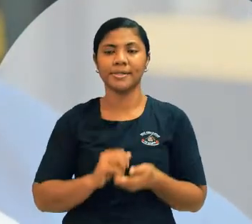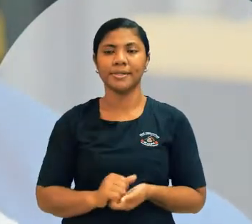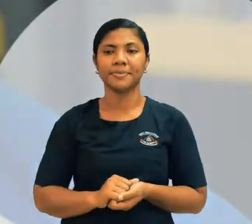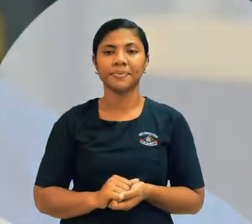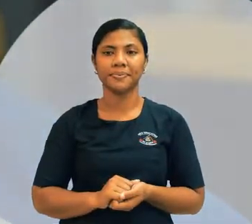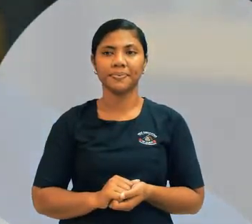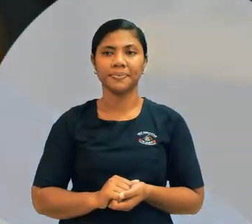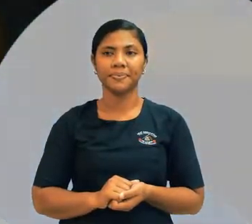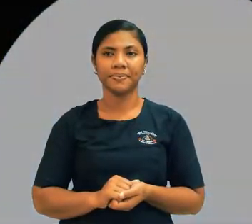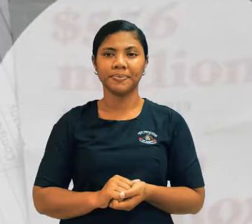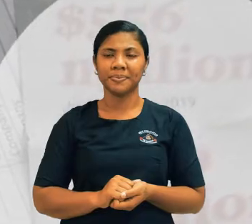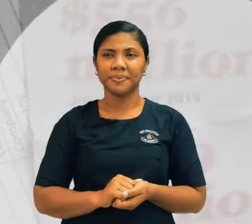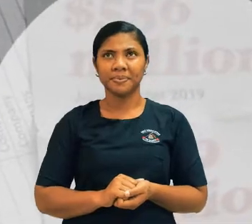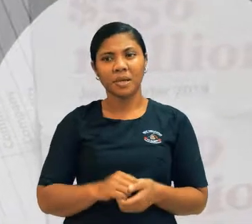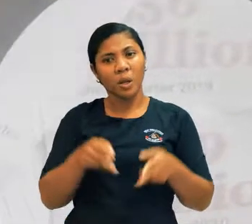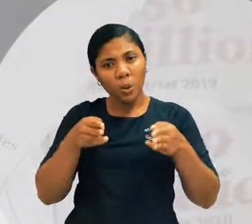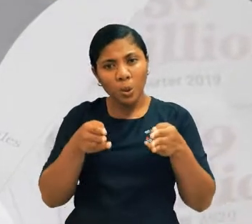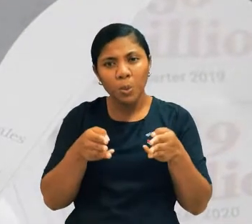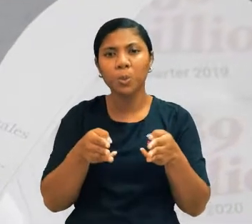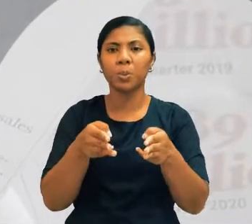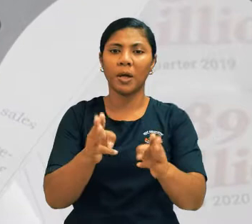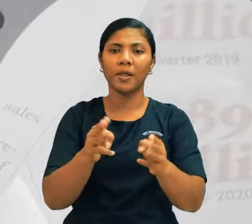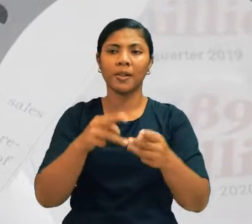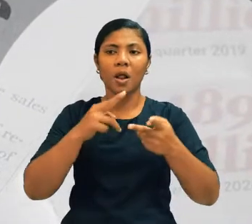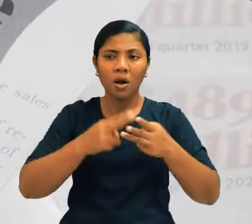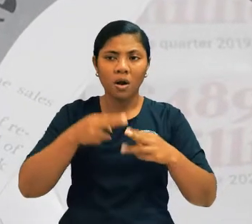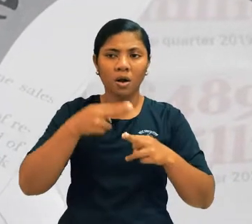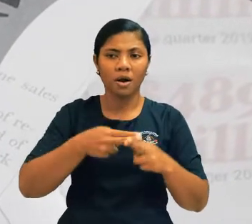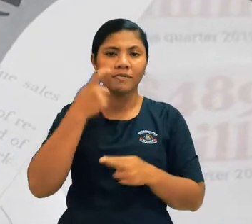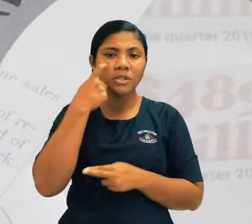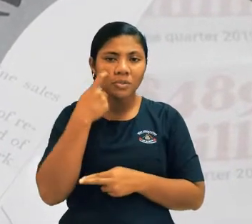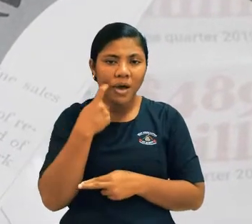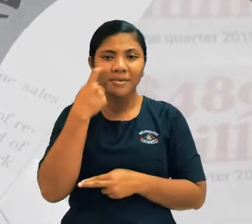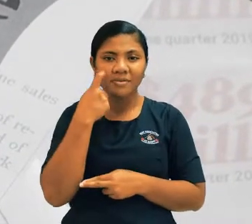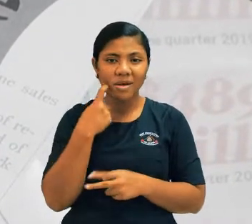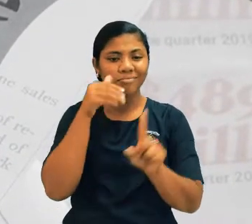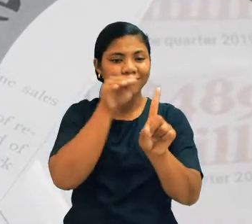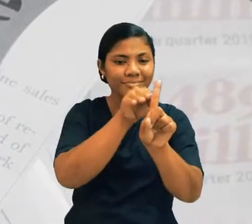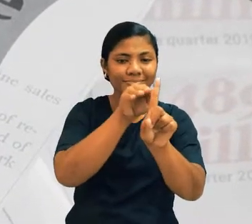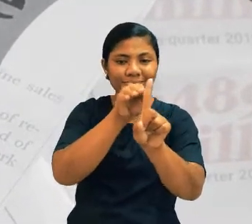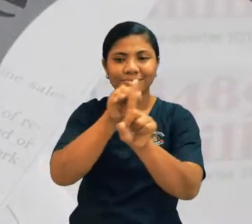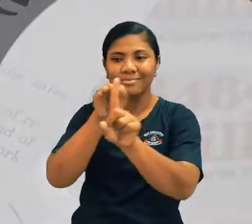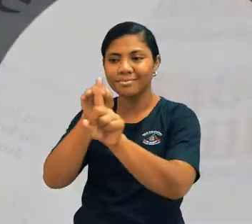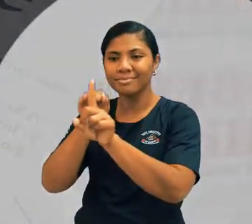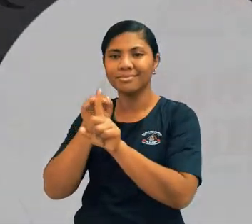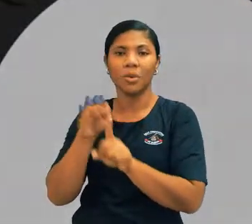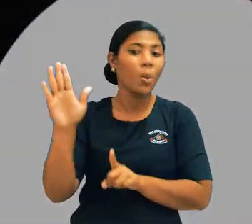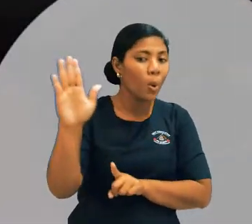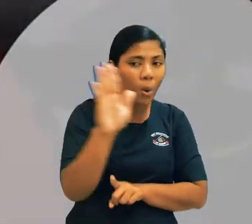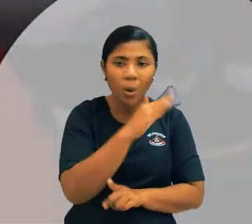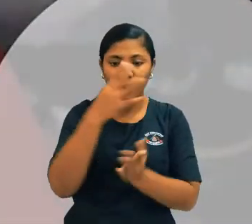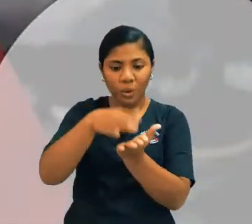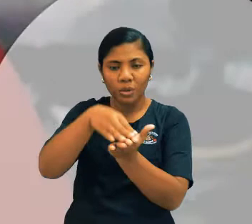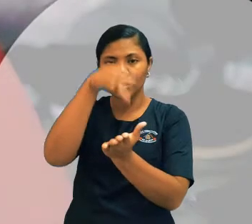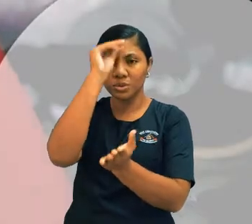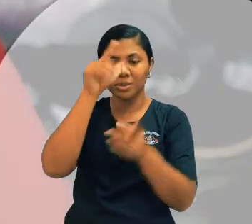no one's prepared for it. The challenges of school closures were accompanied by the additional stress of unemployment faced by many Samoan